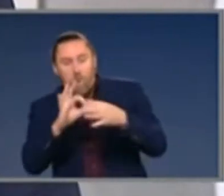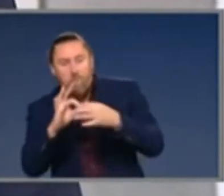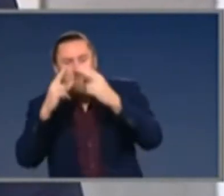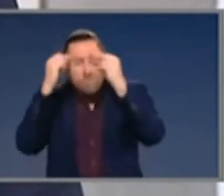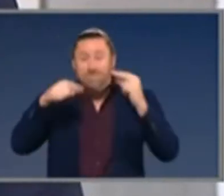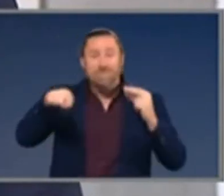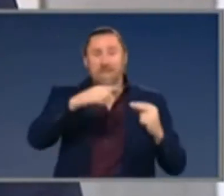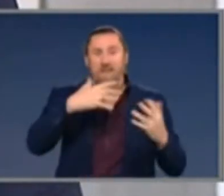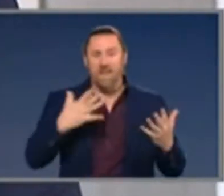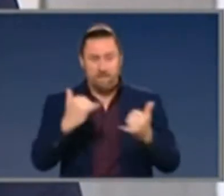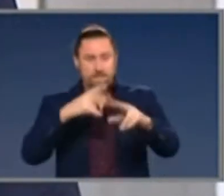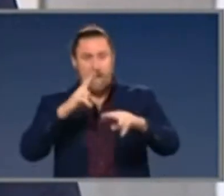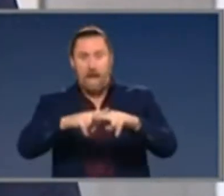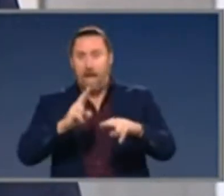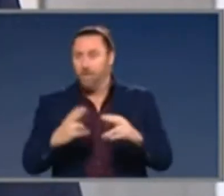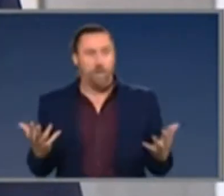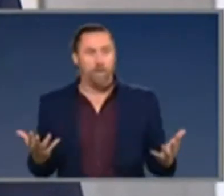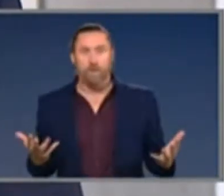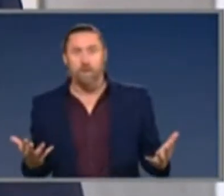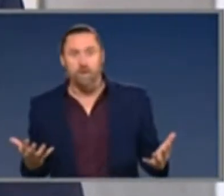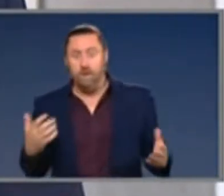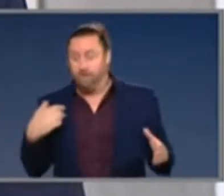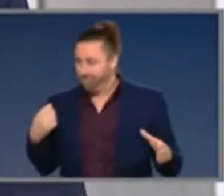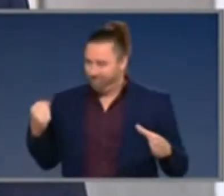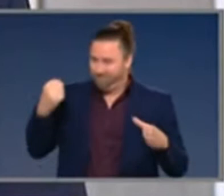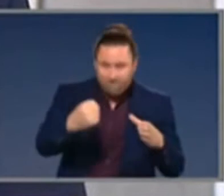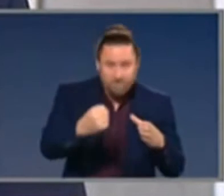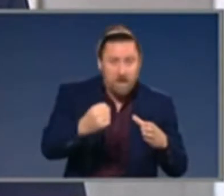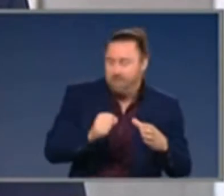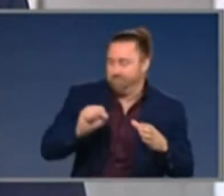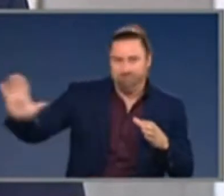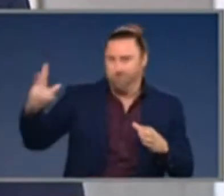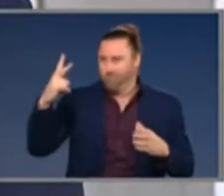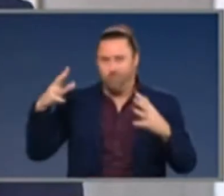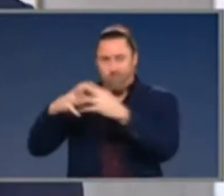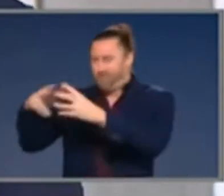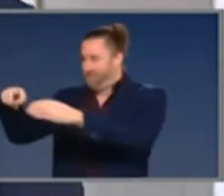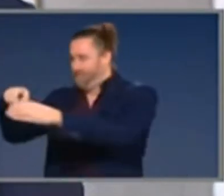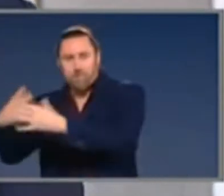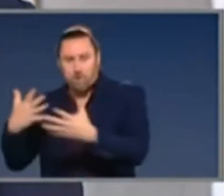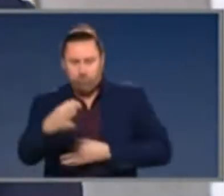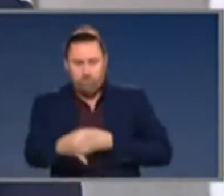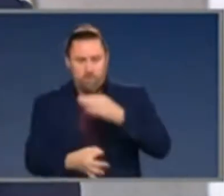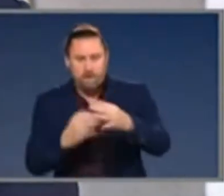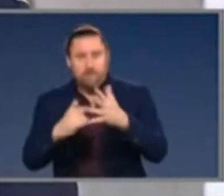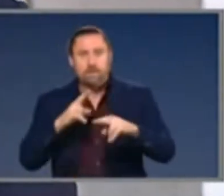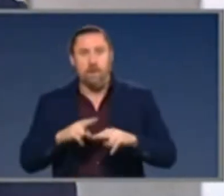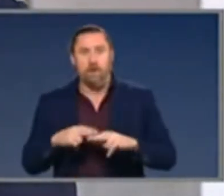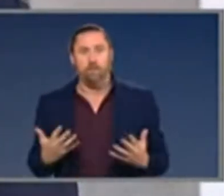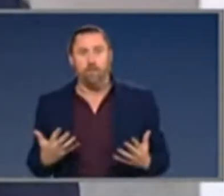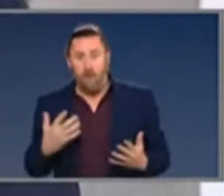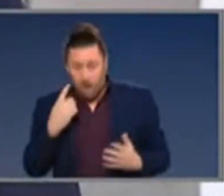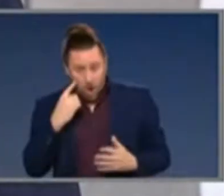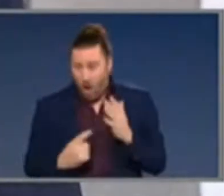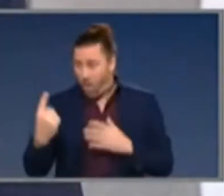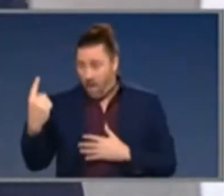Where cases have been identified in facilities, there had been an immediate isolation of entire workforces